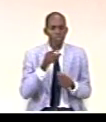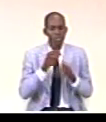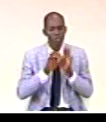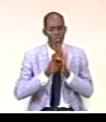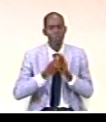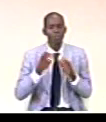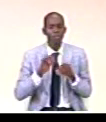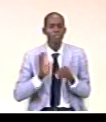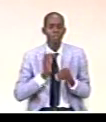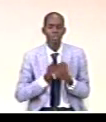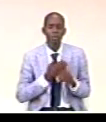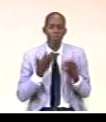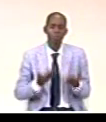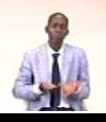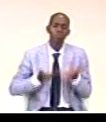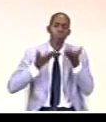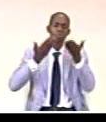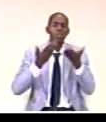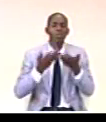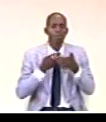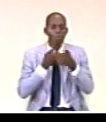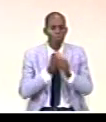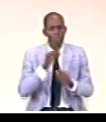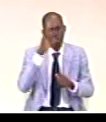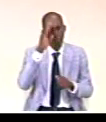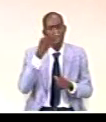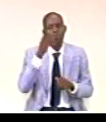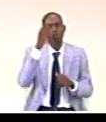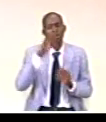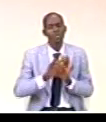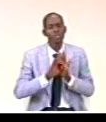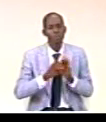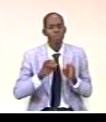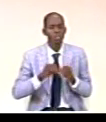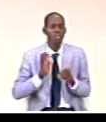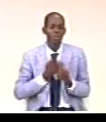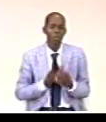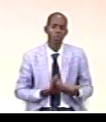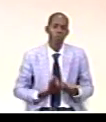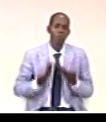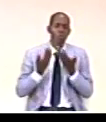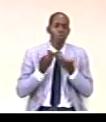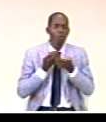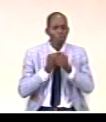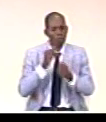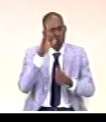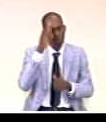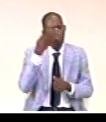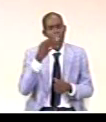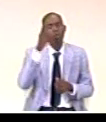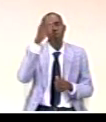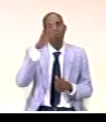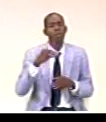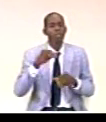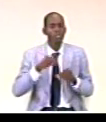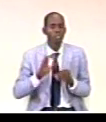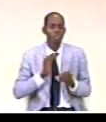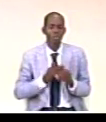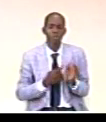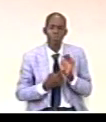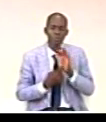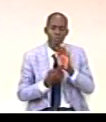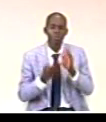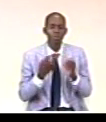commitment. We will follow his example in our sacrifices. We will follow his example in our exposition of the truth